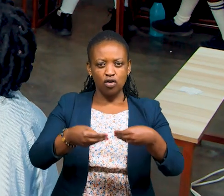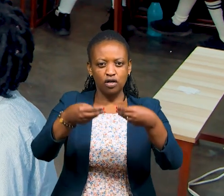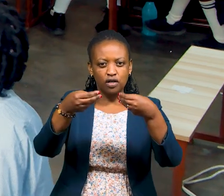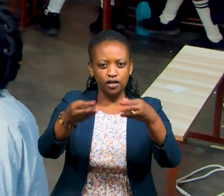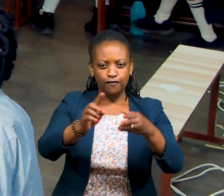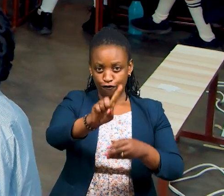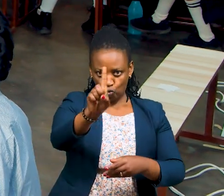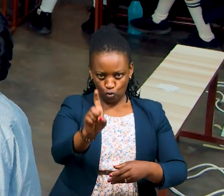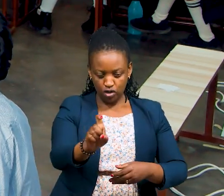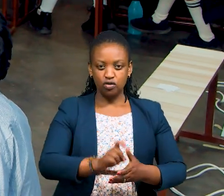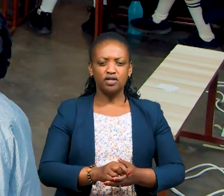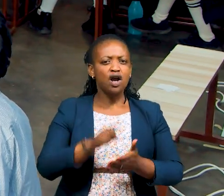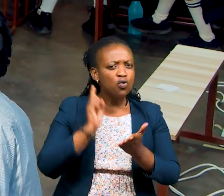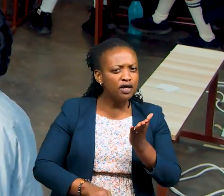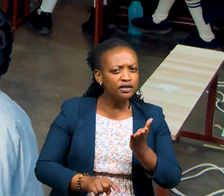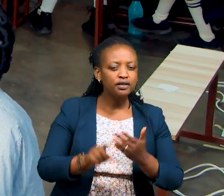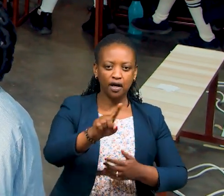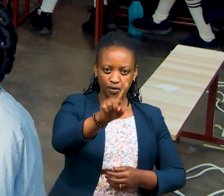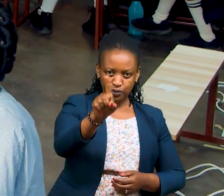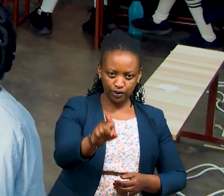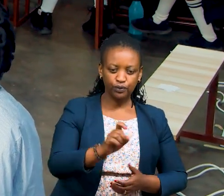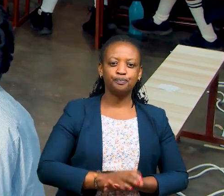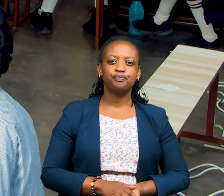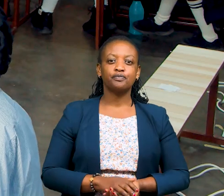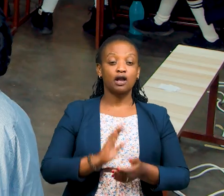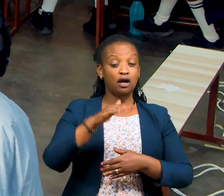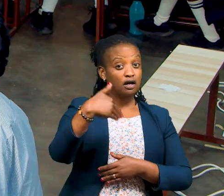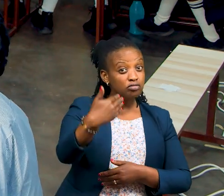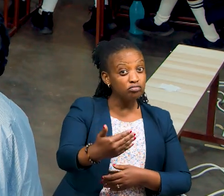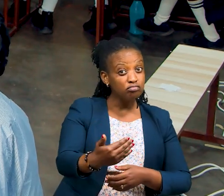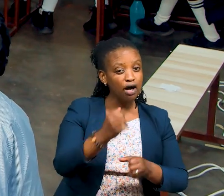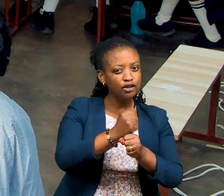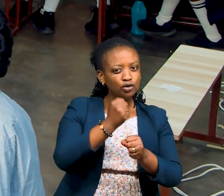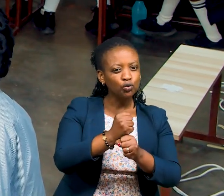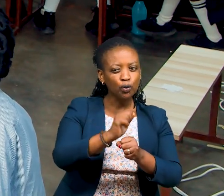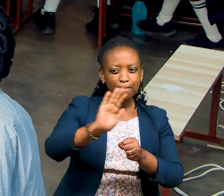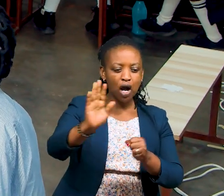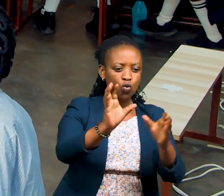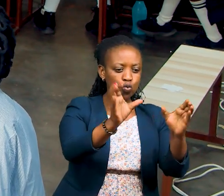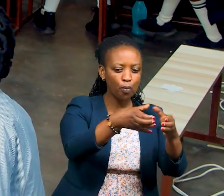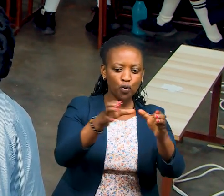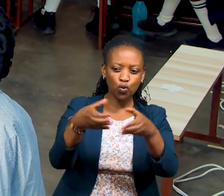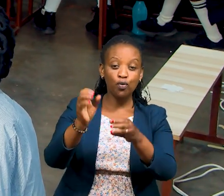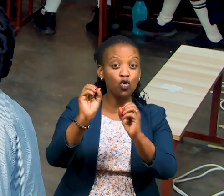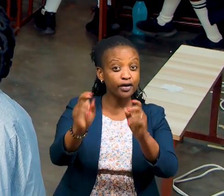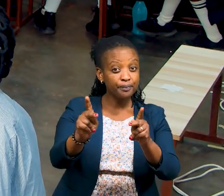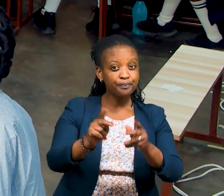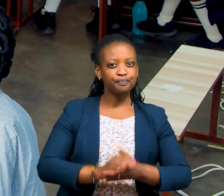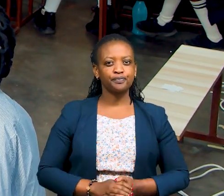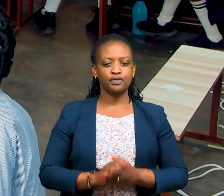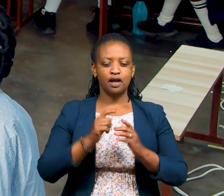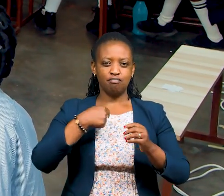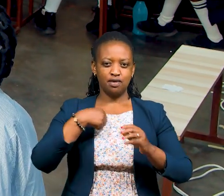to give you a question. A what? A question. And then you do it in your groups.